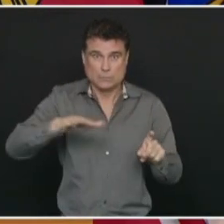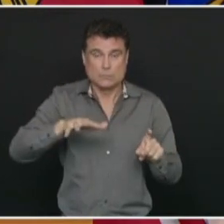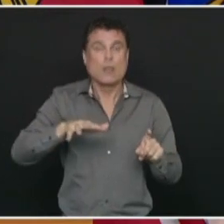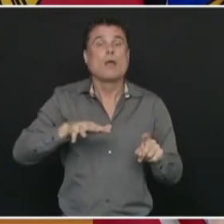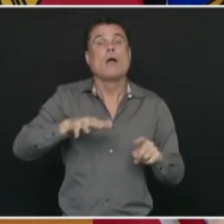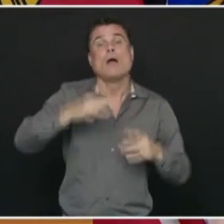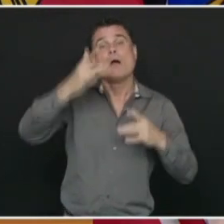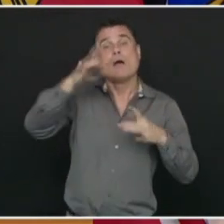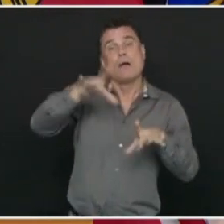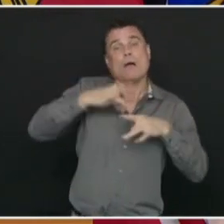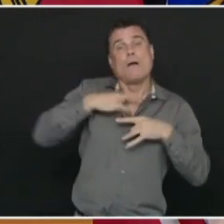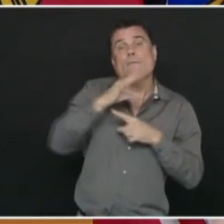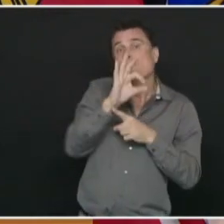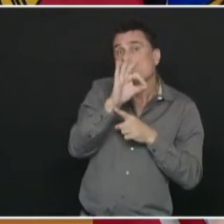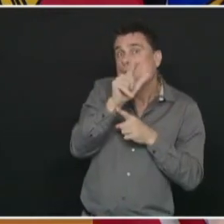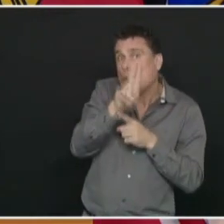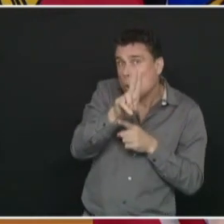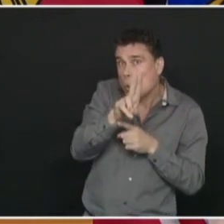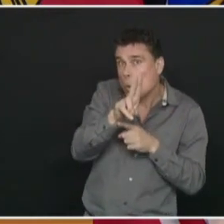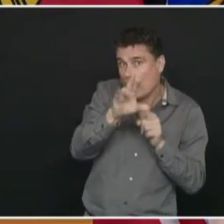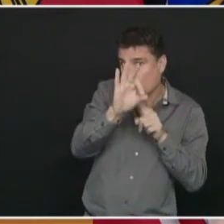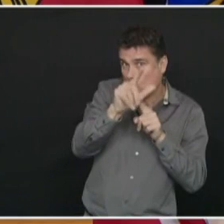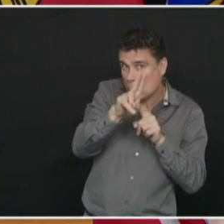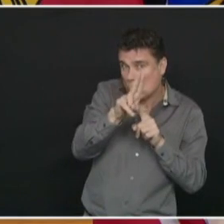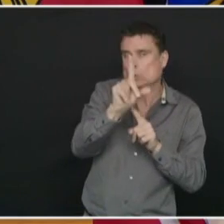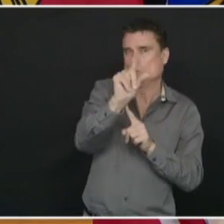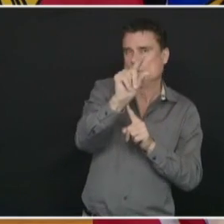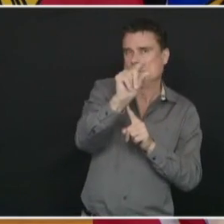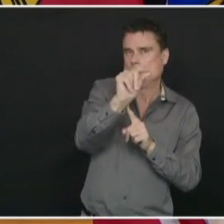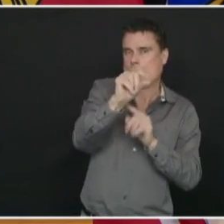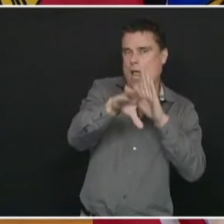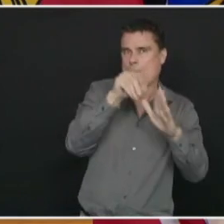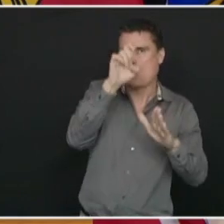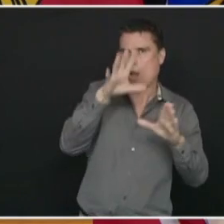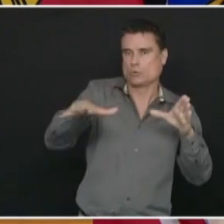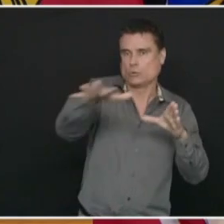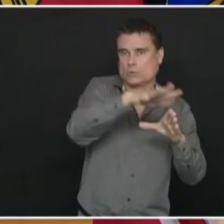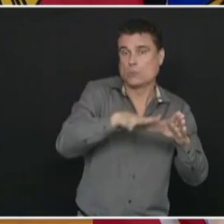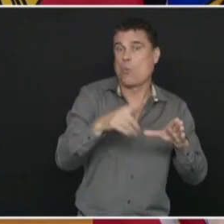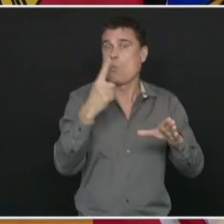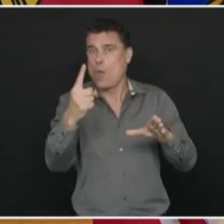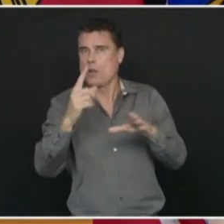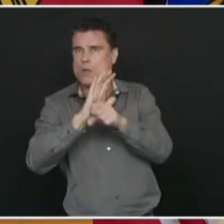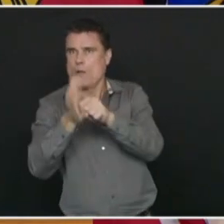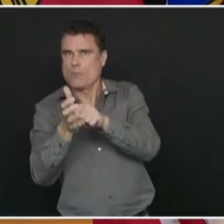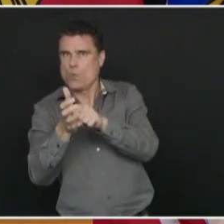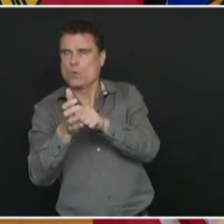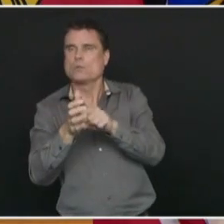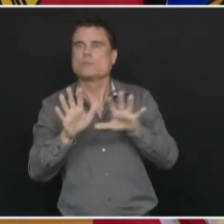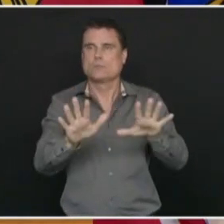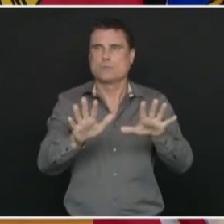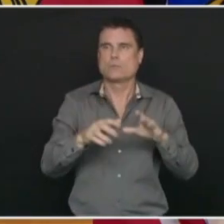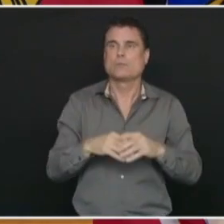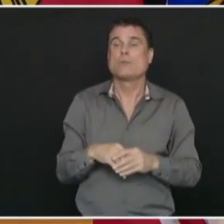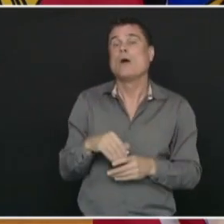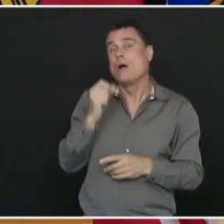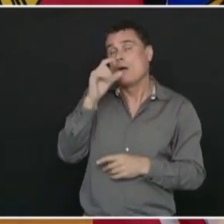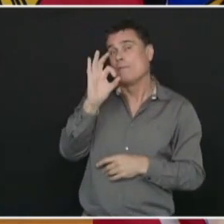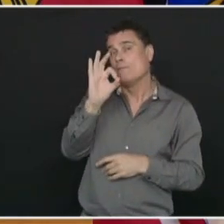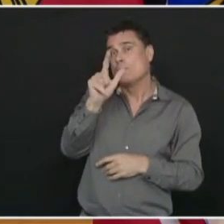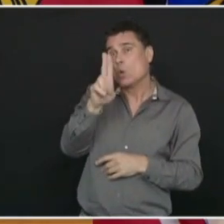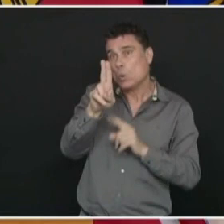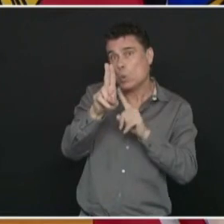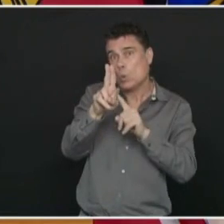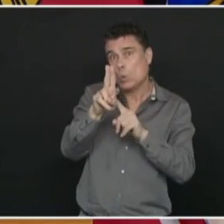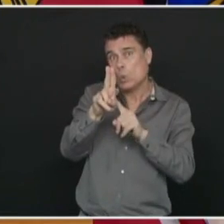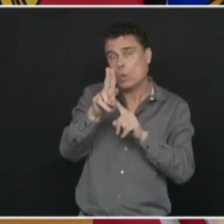Hi, good morning, Doctor. Happy Easter, and thank you for taking the question today. Over the last several days now, you've reported no new care